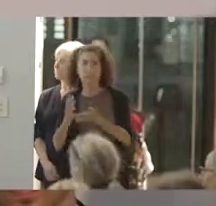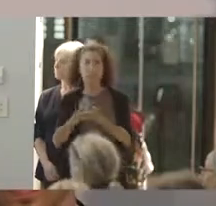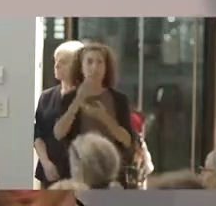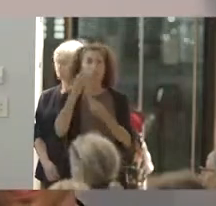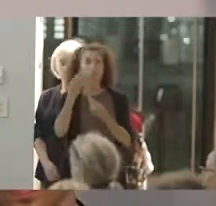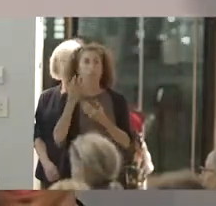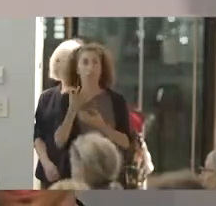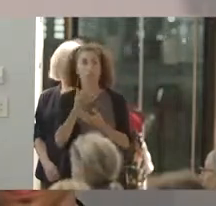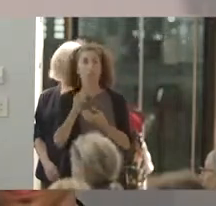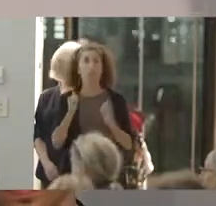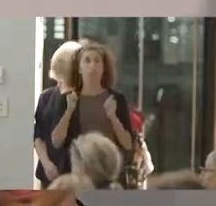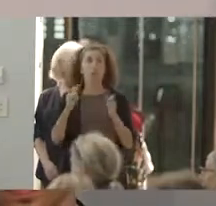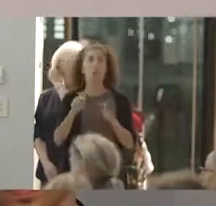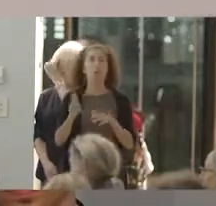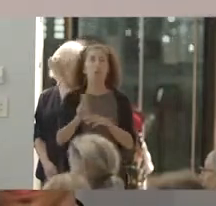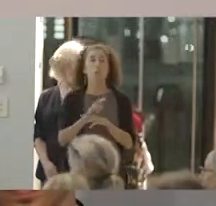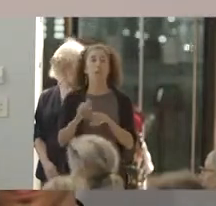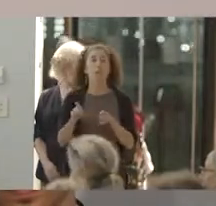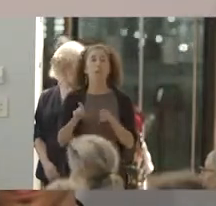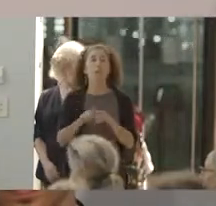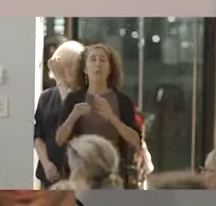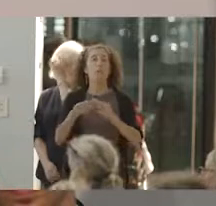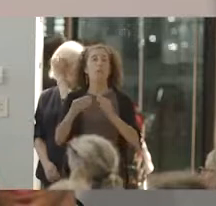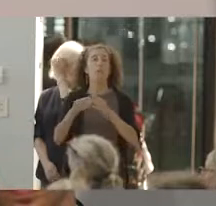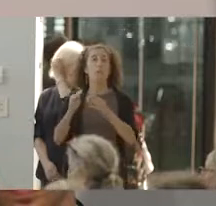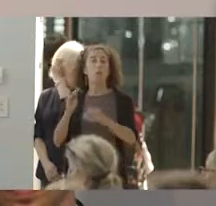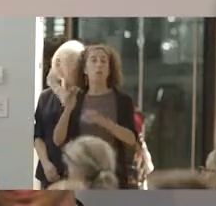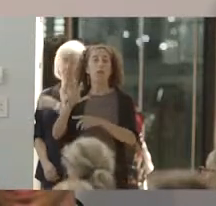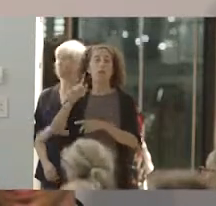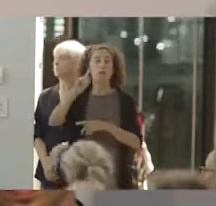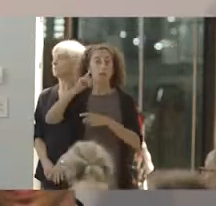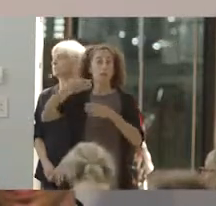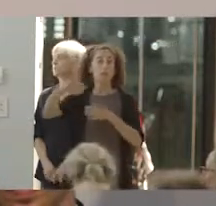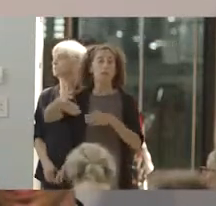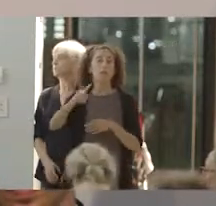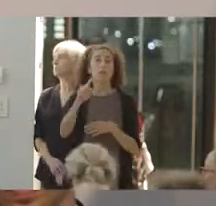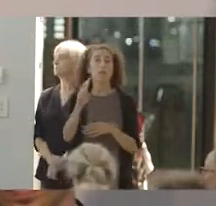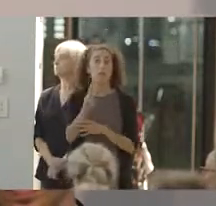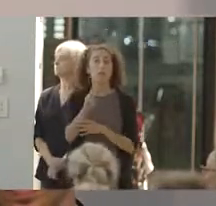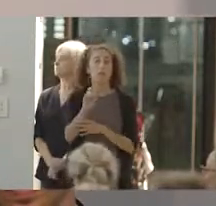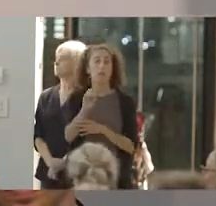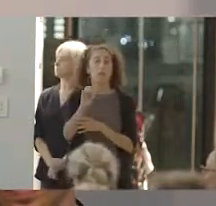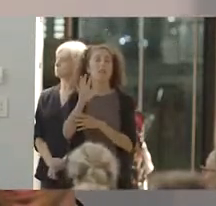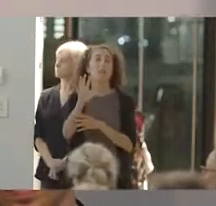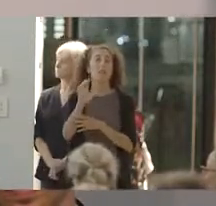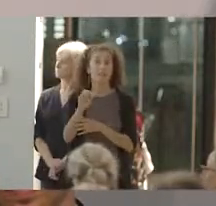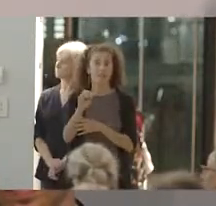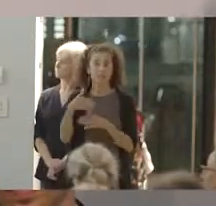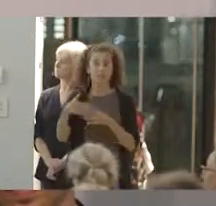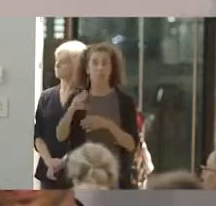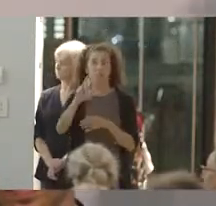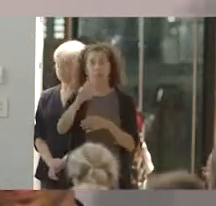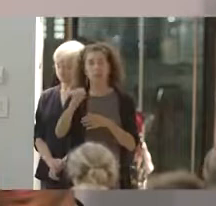using the city's projections of what climate change looks like for 2050. There's probably a lot of commentary on whether